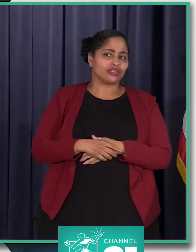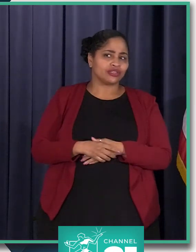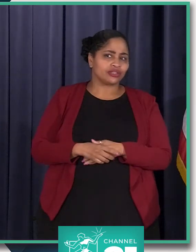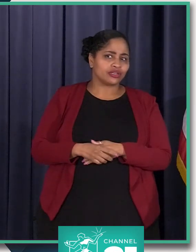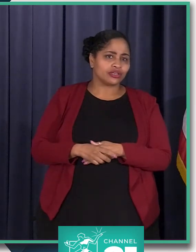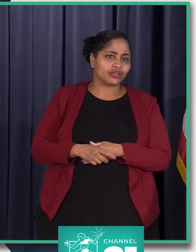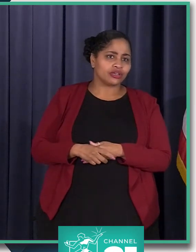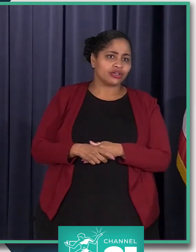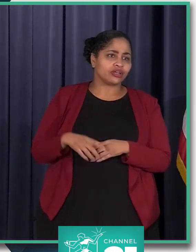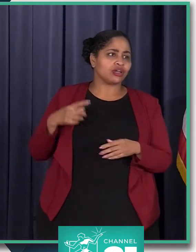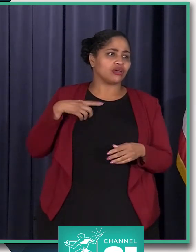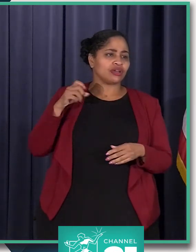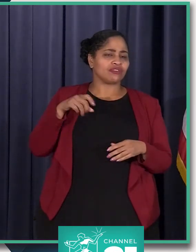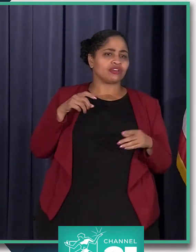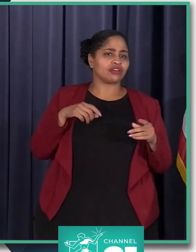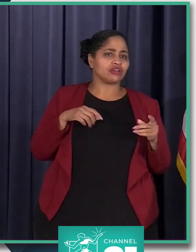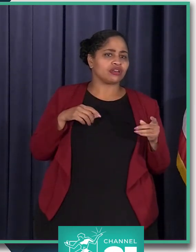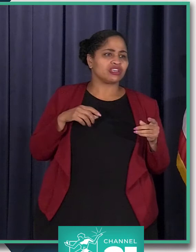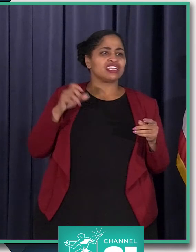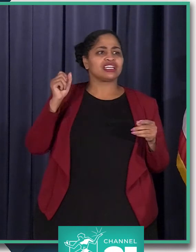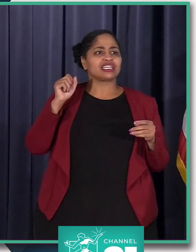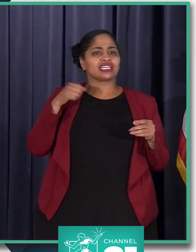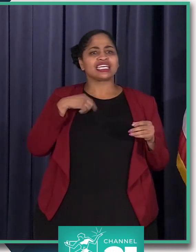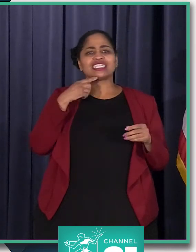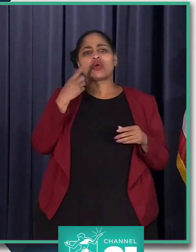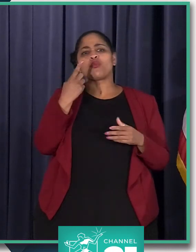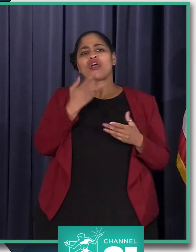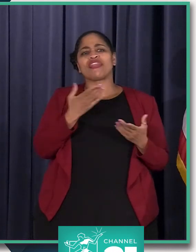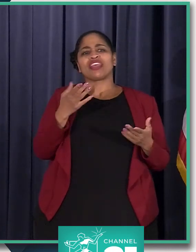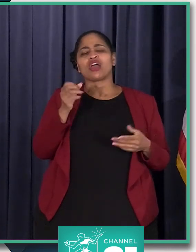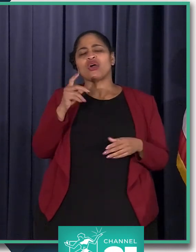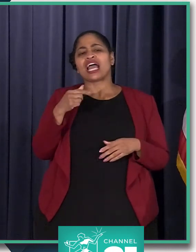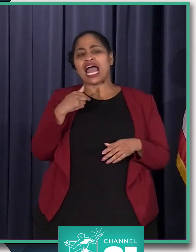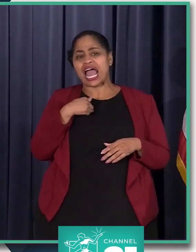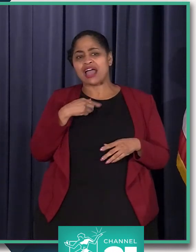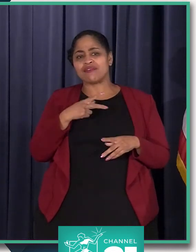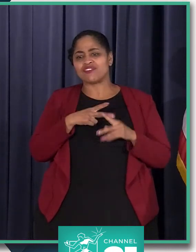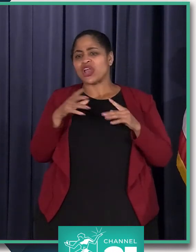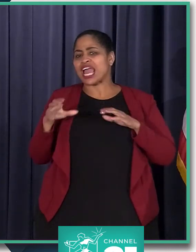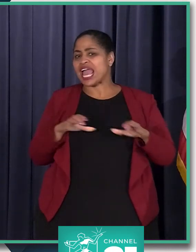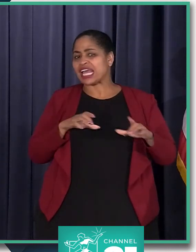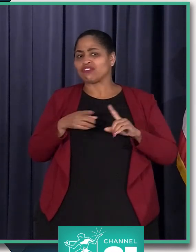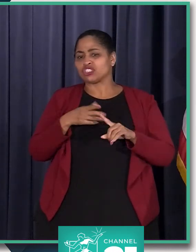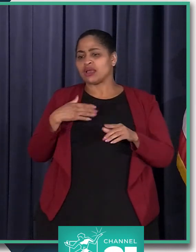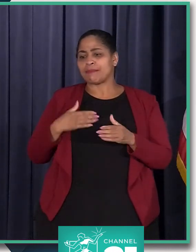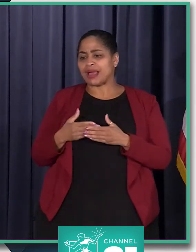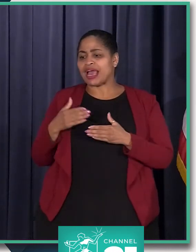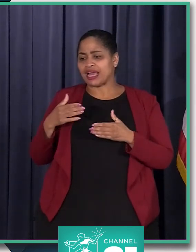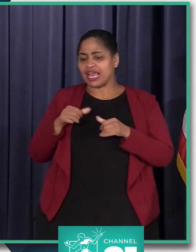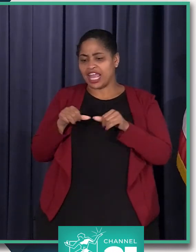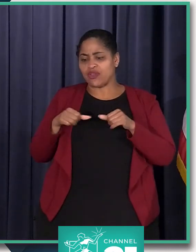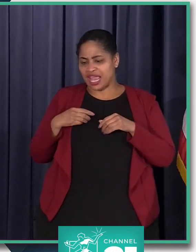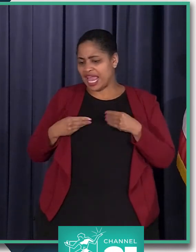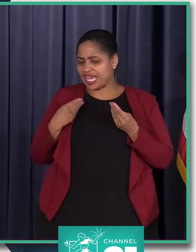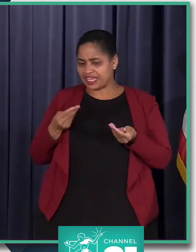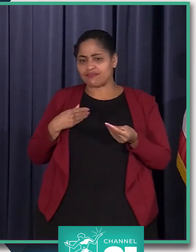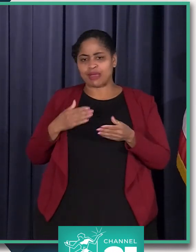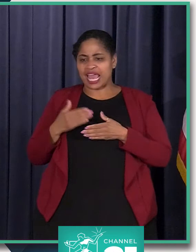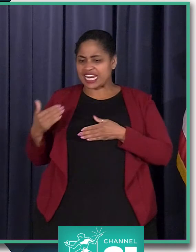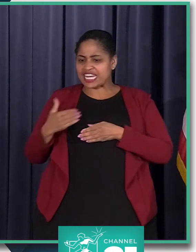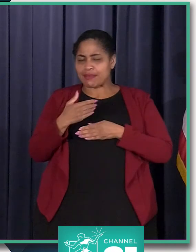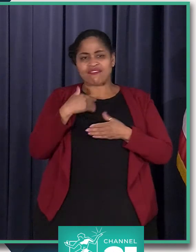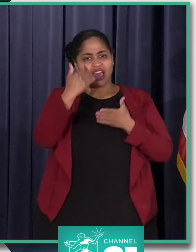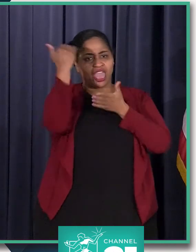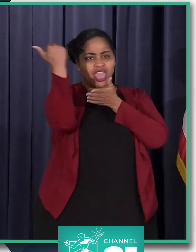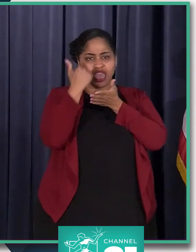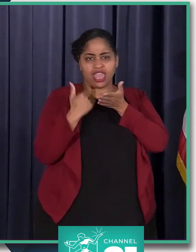Go ahead. We're going to have to get to the rest. Can I say this one thing? Okay, I am very active to my neighbor, and I give my neighbors, they got a whole